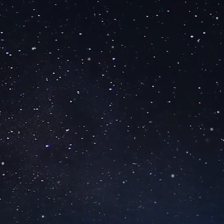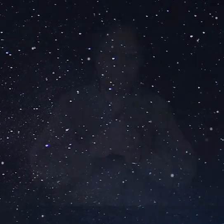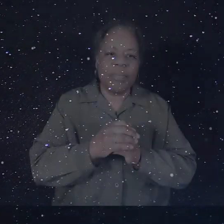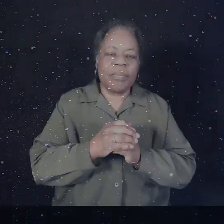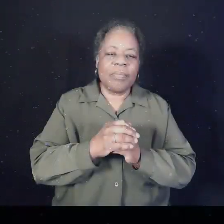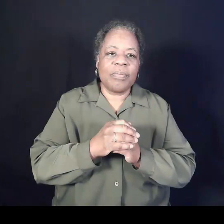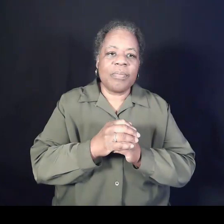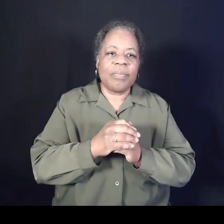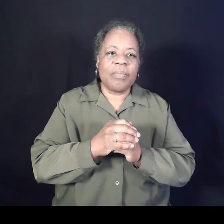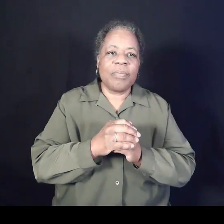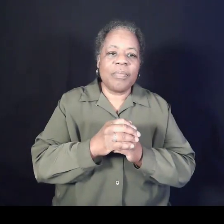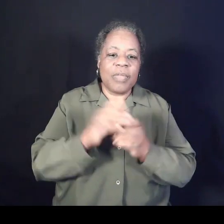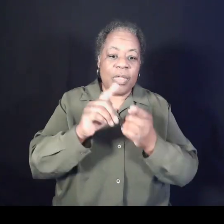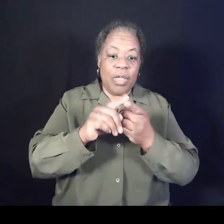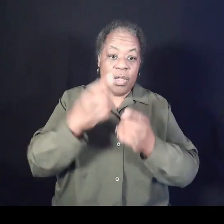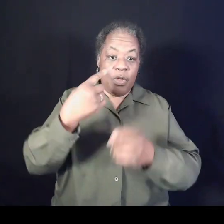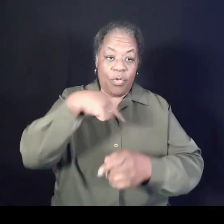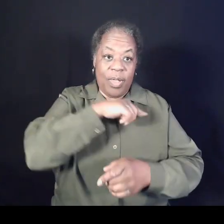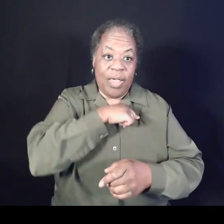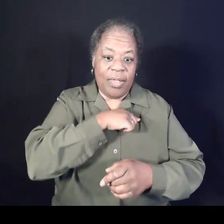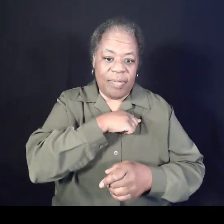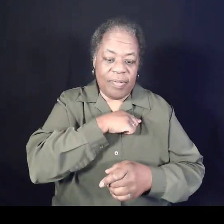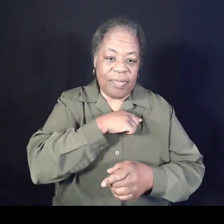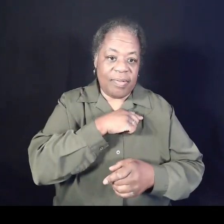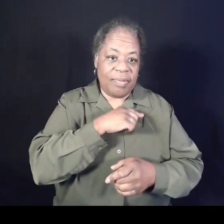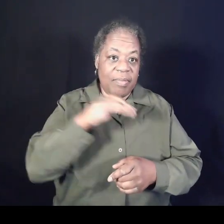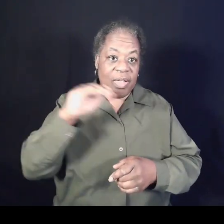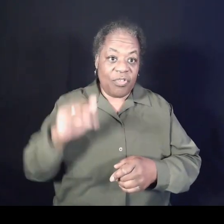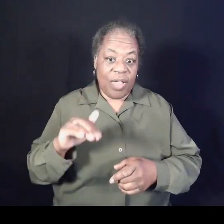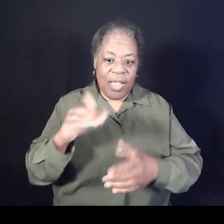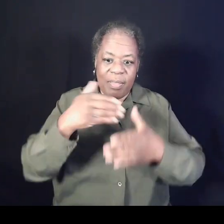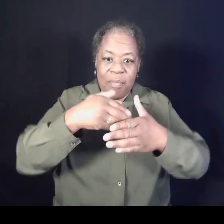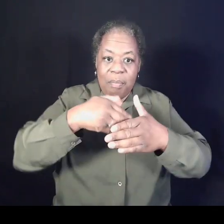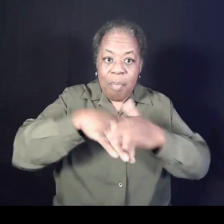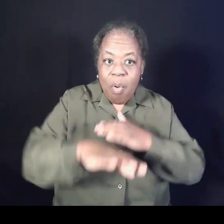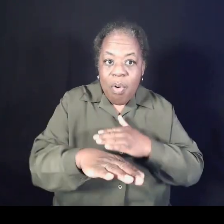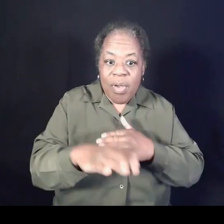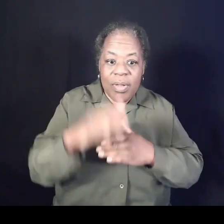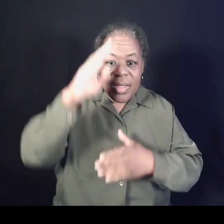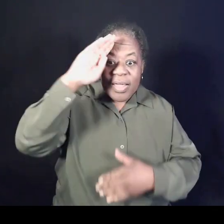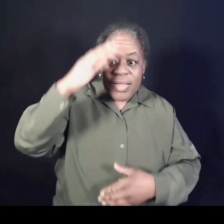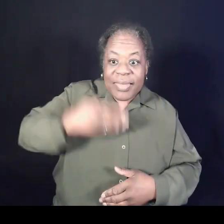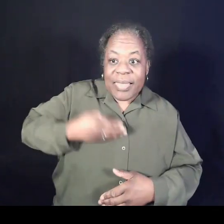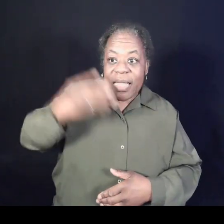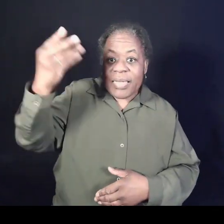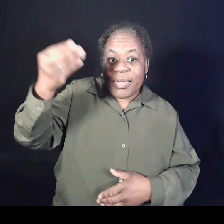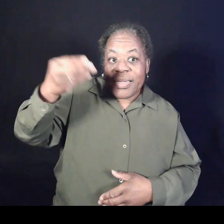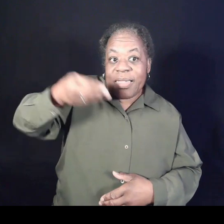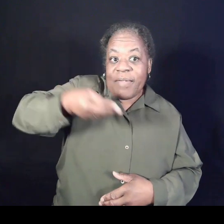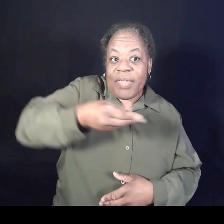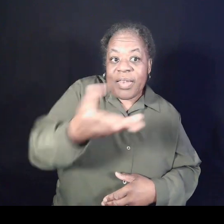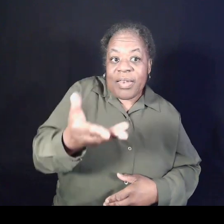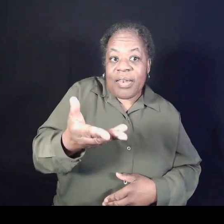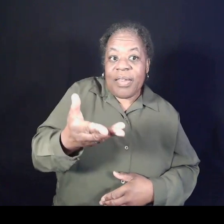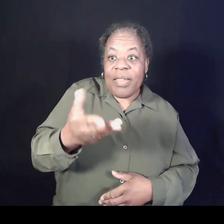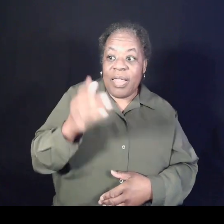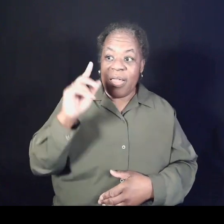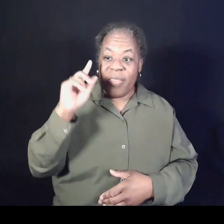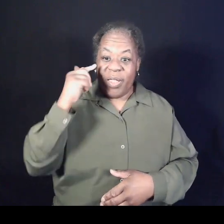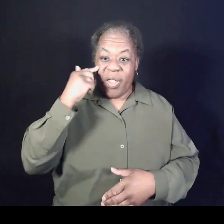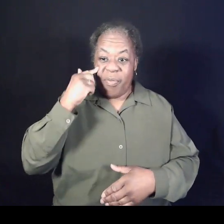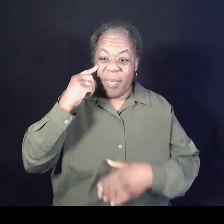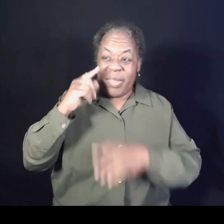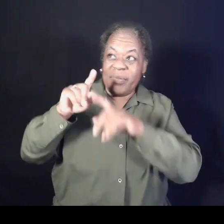For to us a child is born, to us a son is given, and the government will be on his